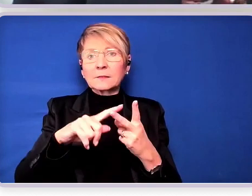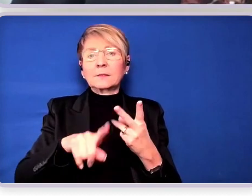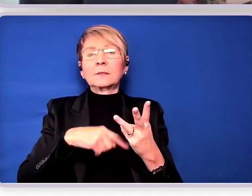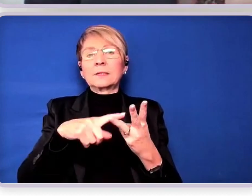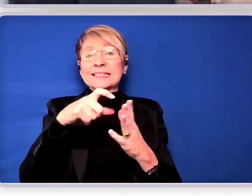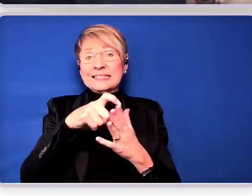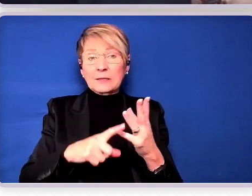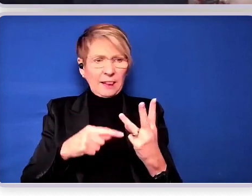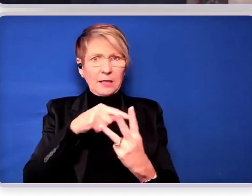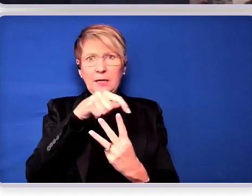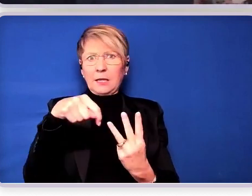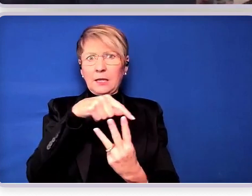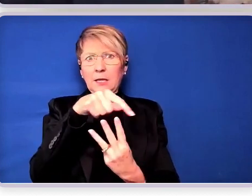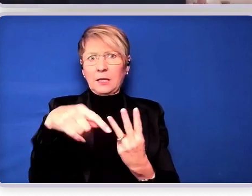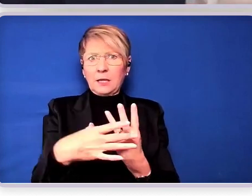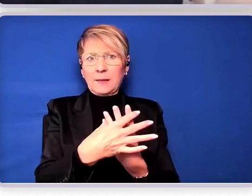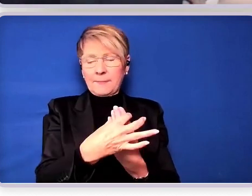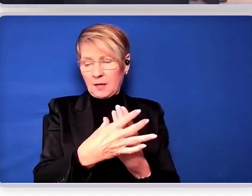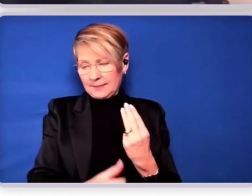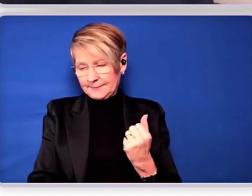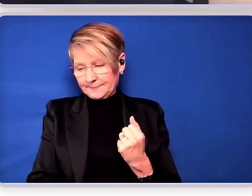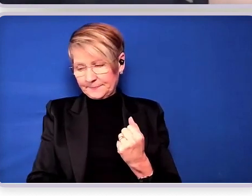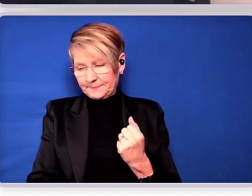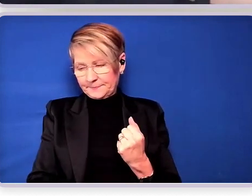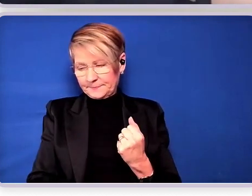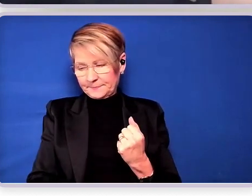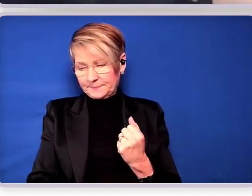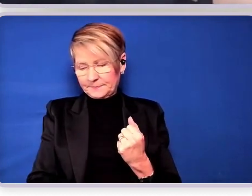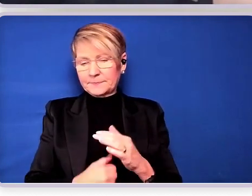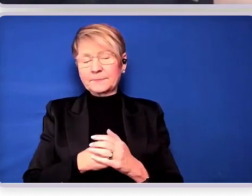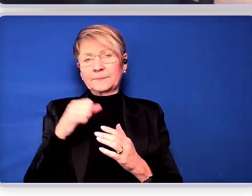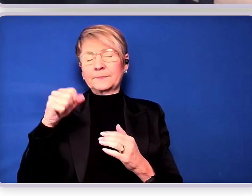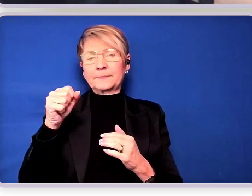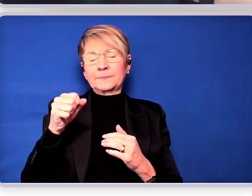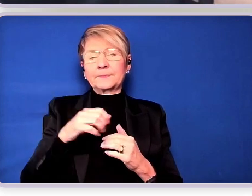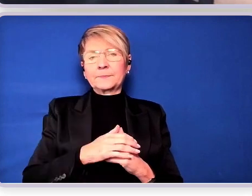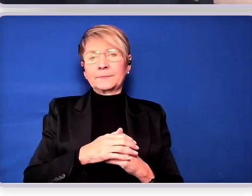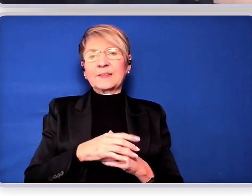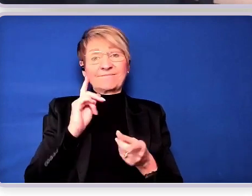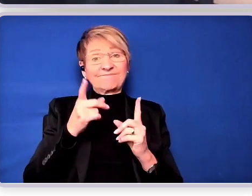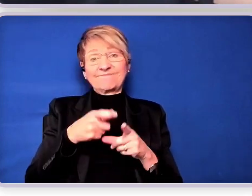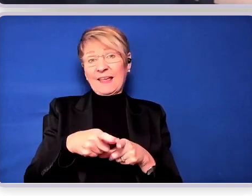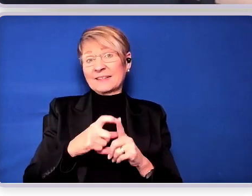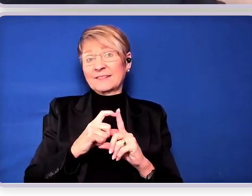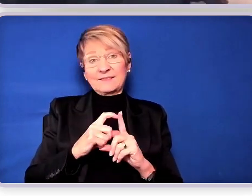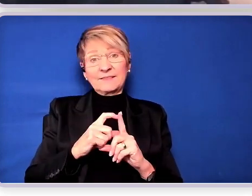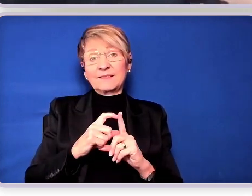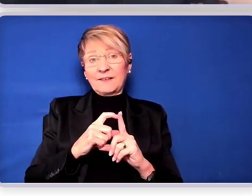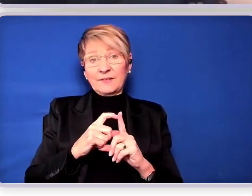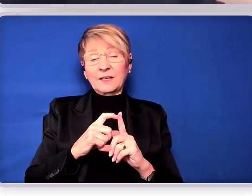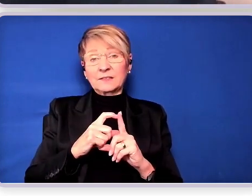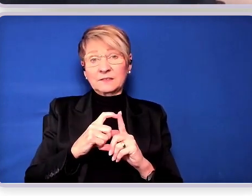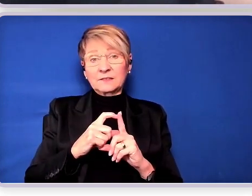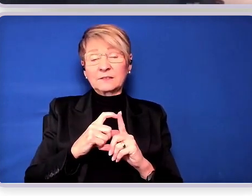that's an easy one. We have done that before. Sometimes it's difficult to extricate what is